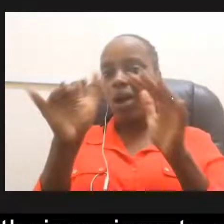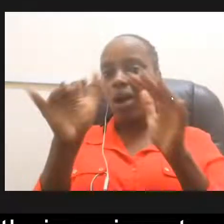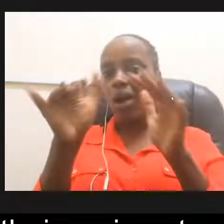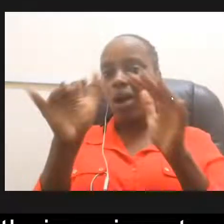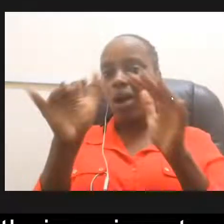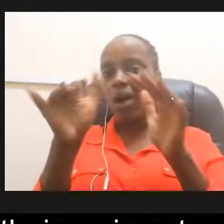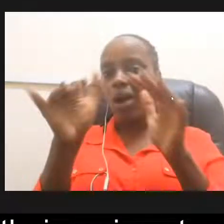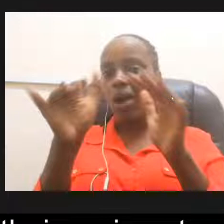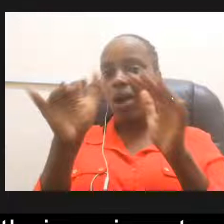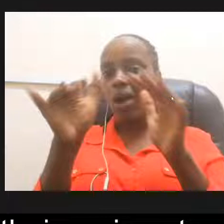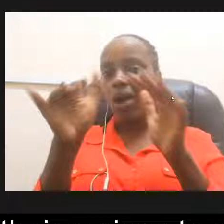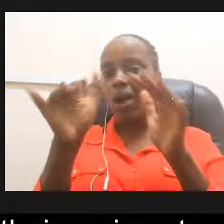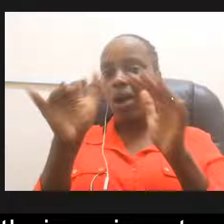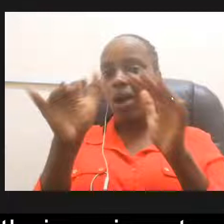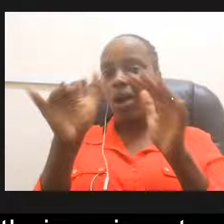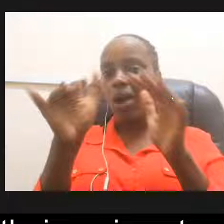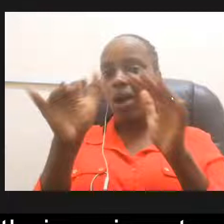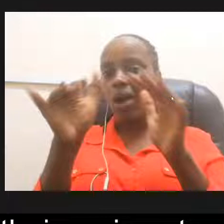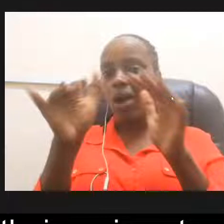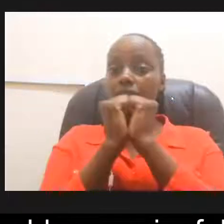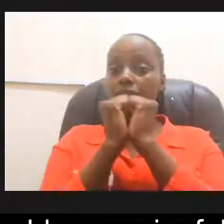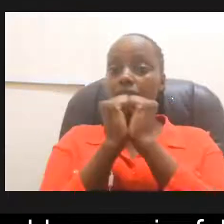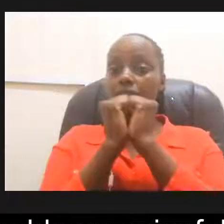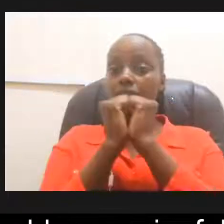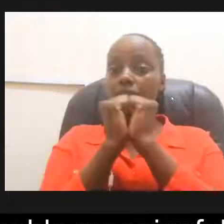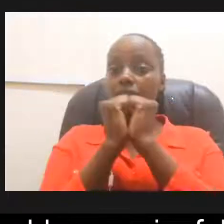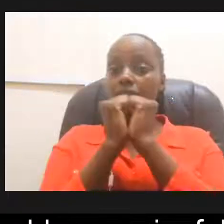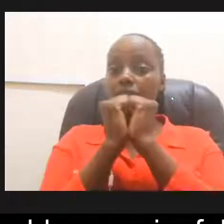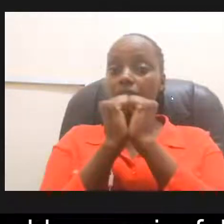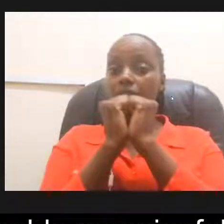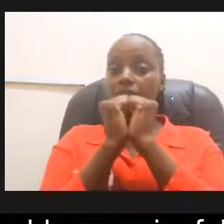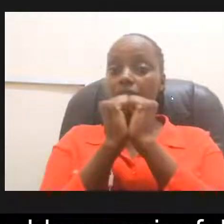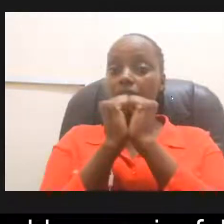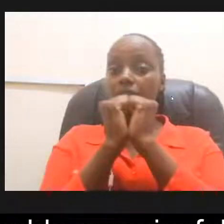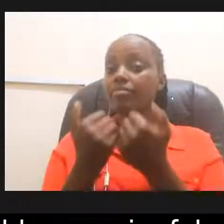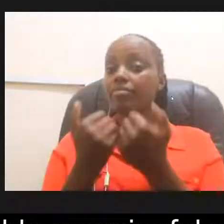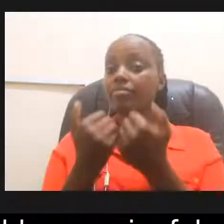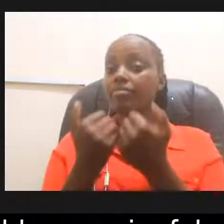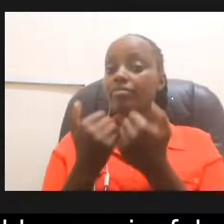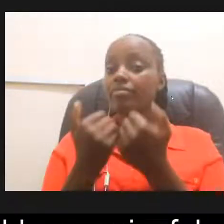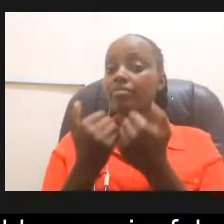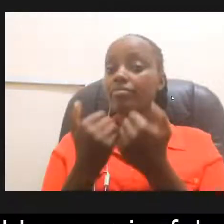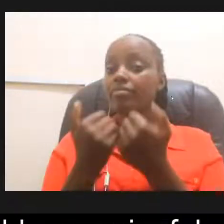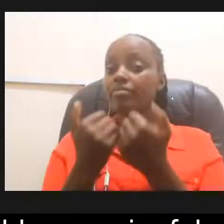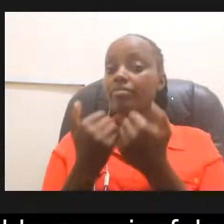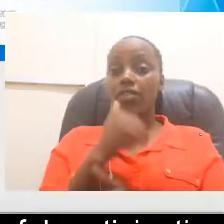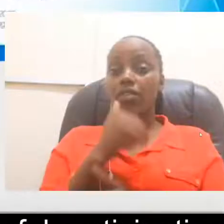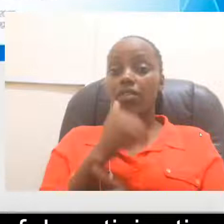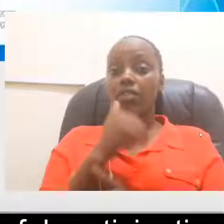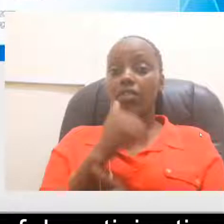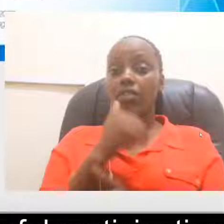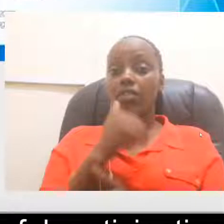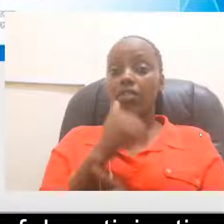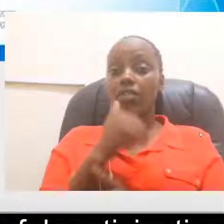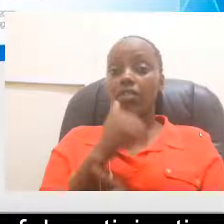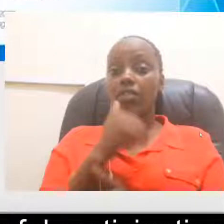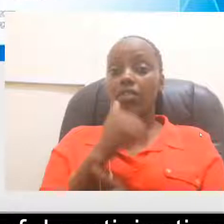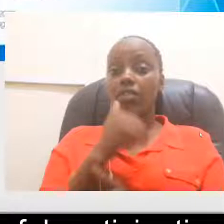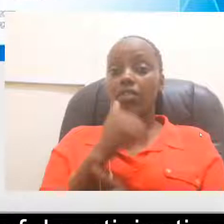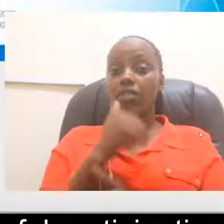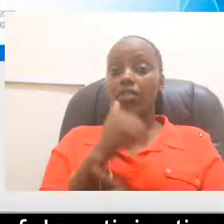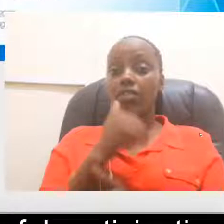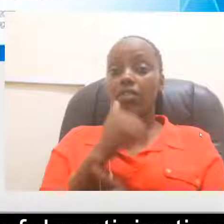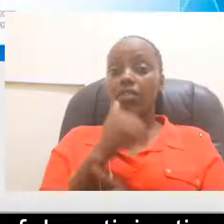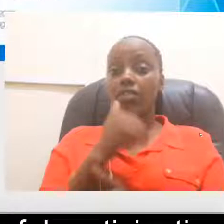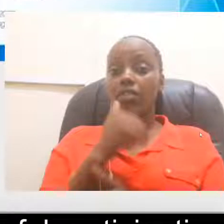level, with robust mechanism being taken in place at the African Union level in various